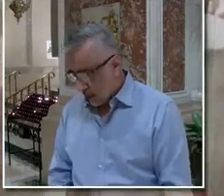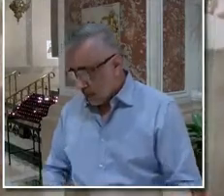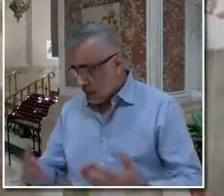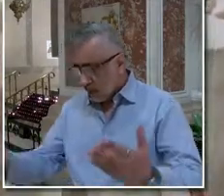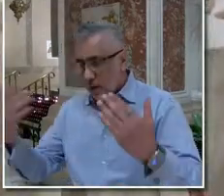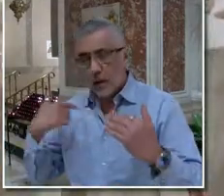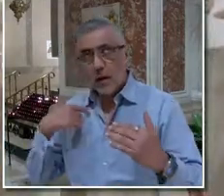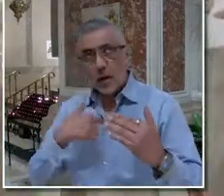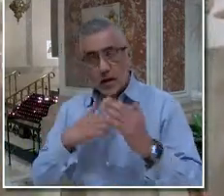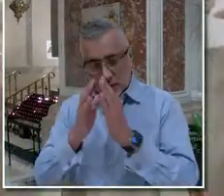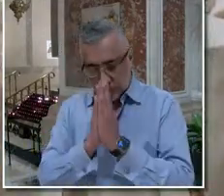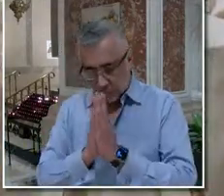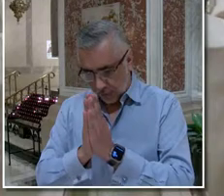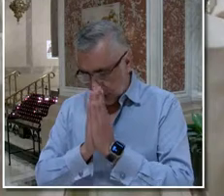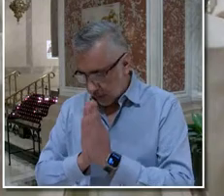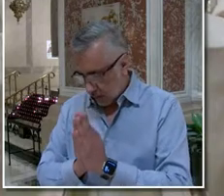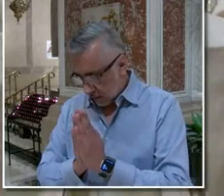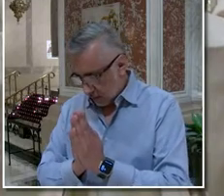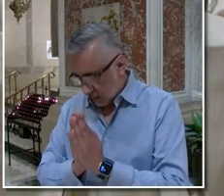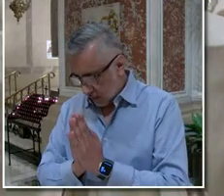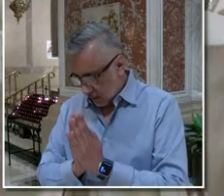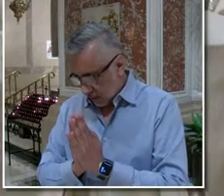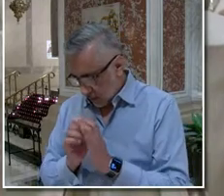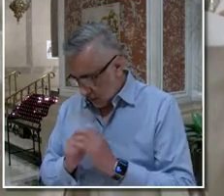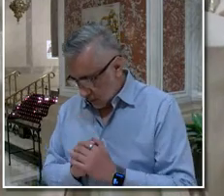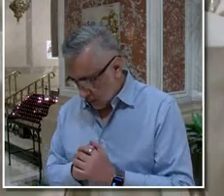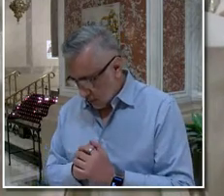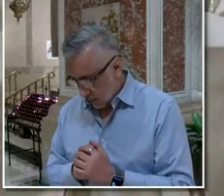Let us pray.